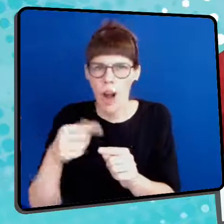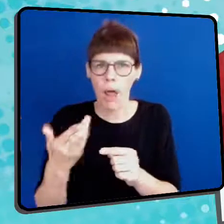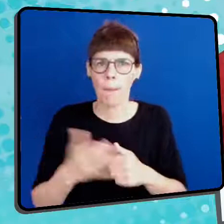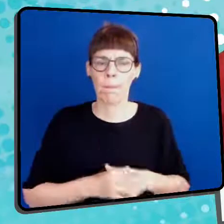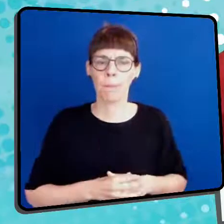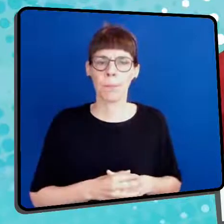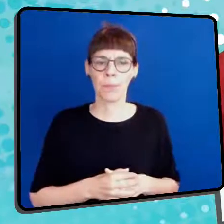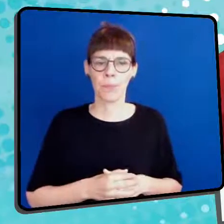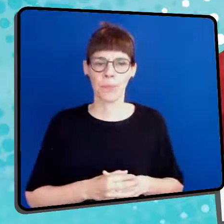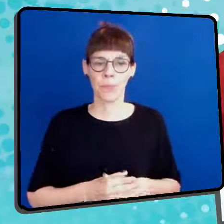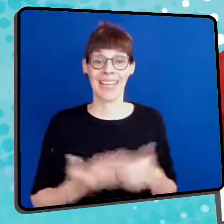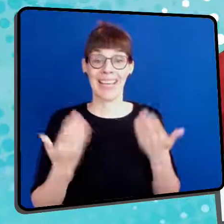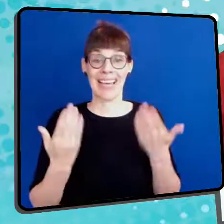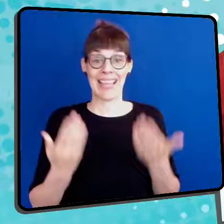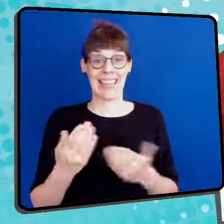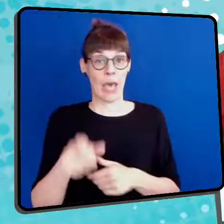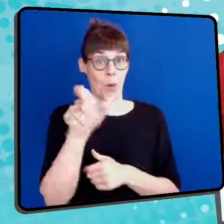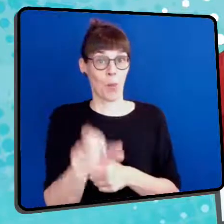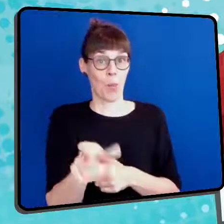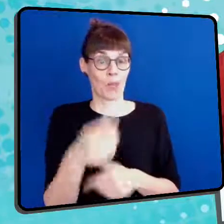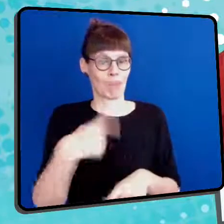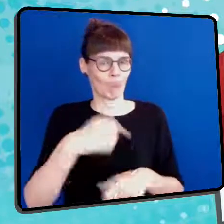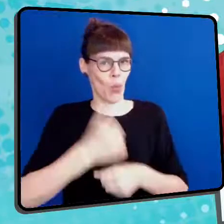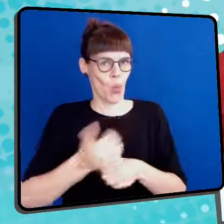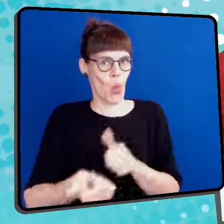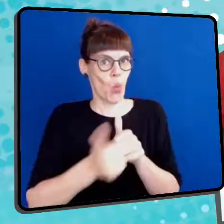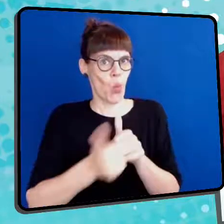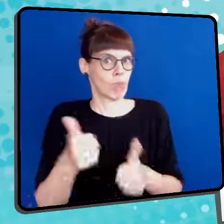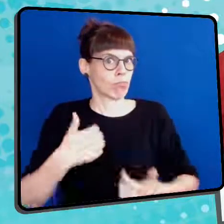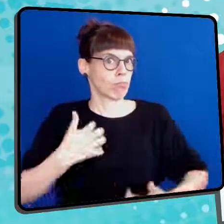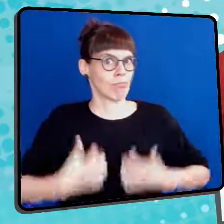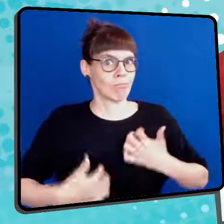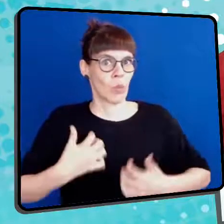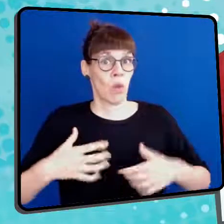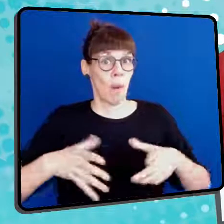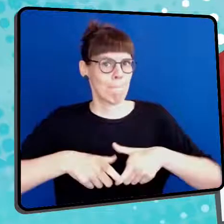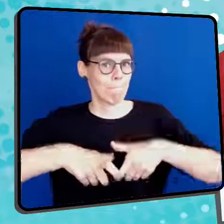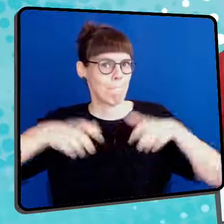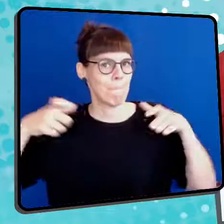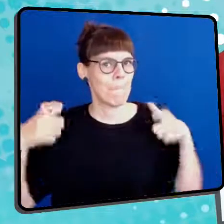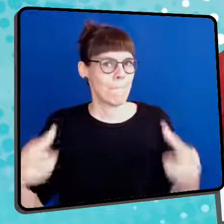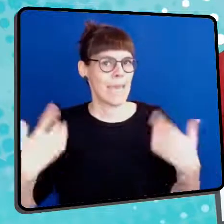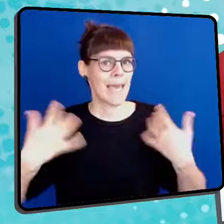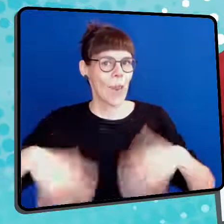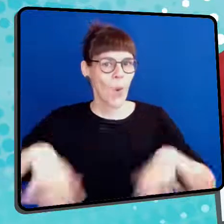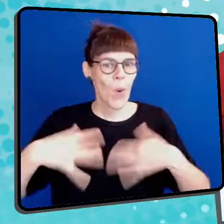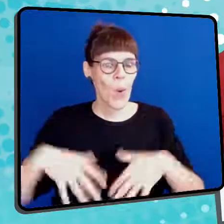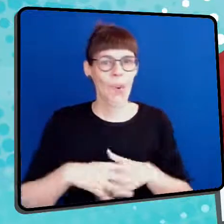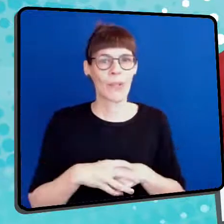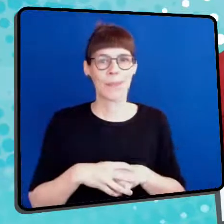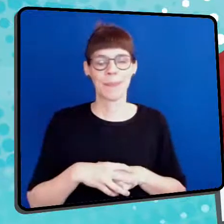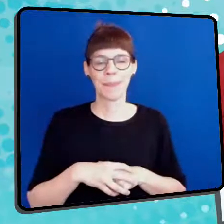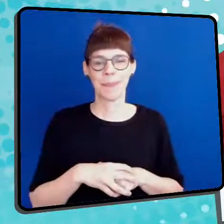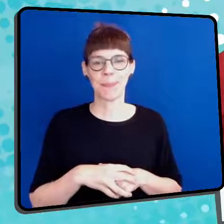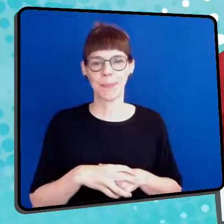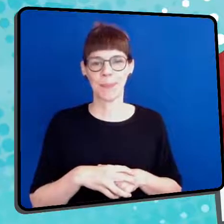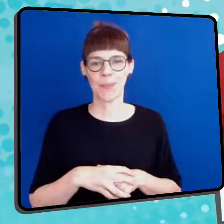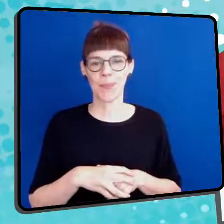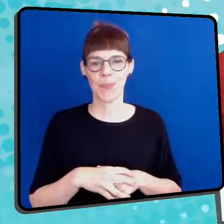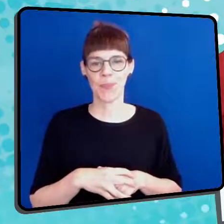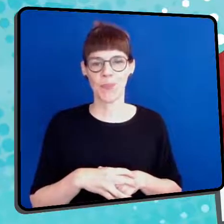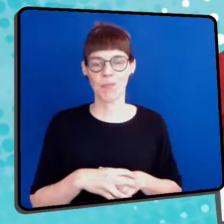is pretty exciting for me and this is something really big, I think, in this field, especially in the Microsoft